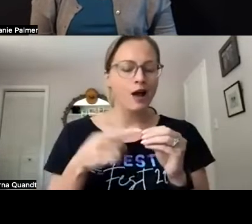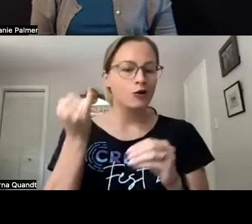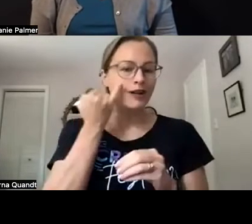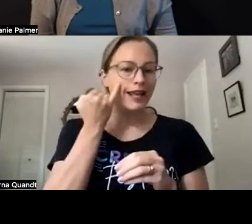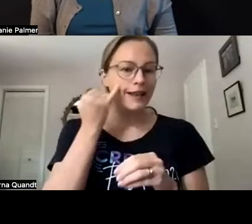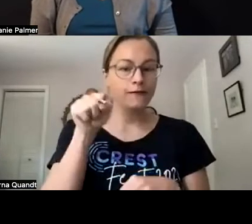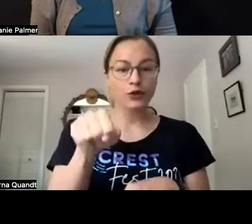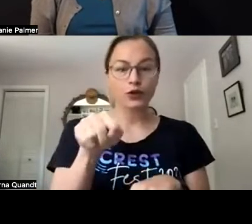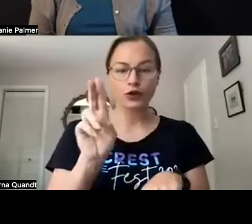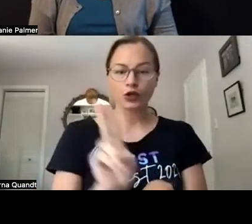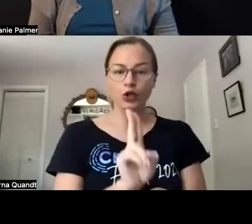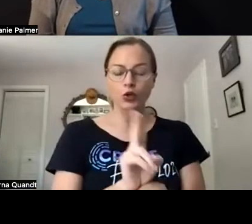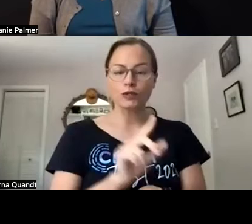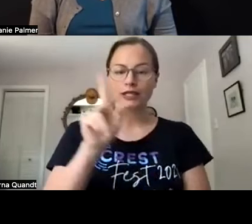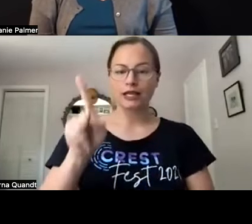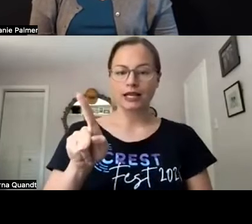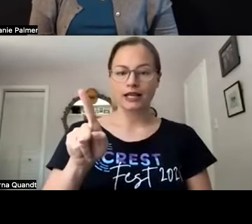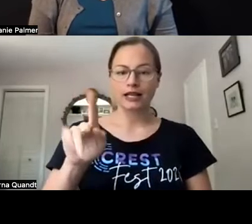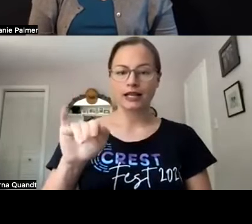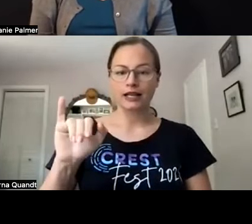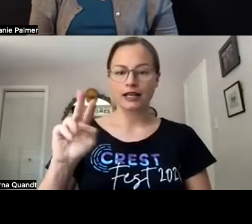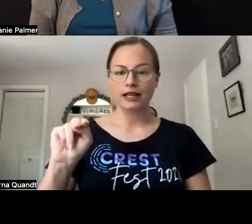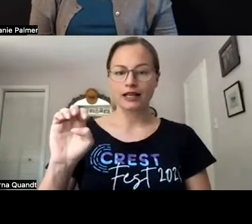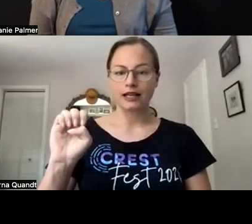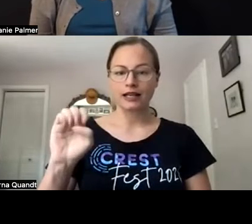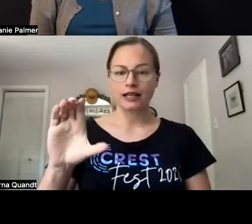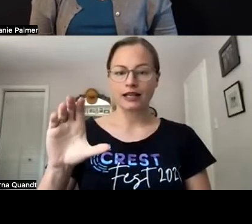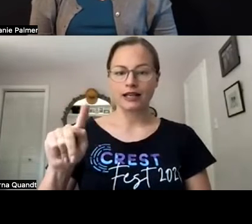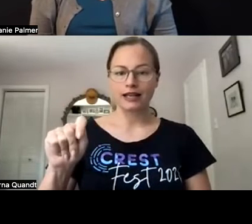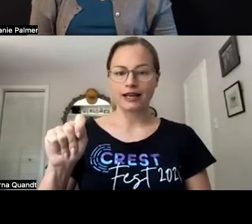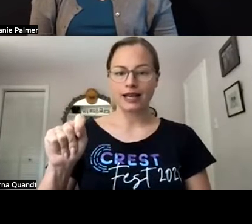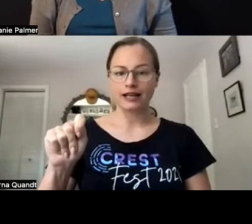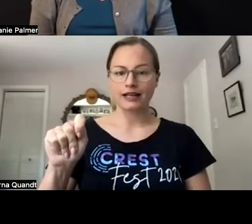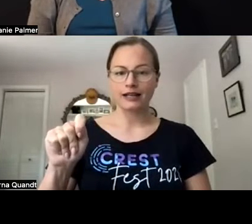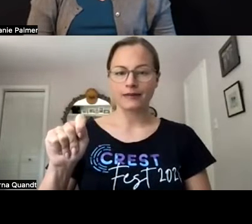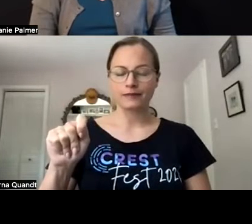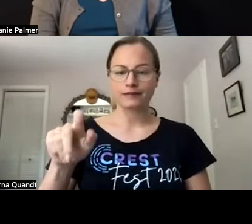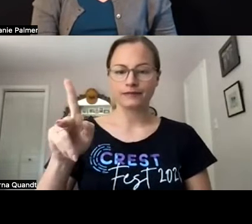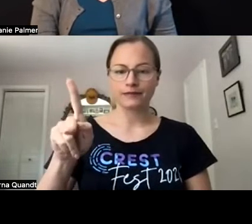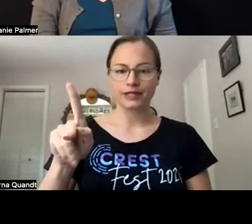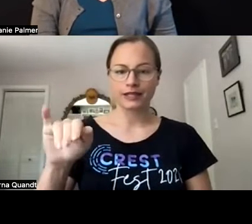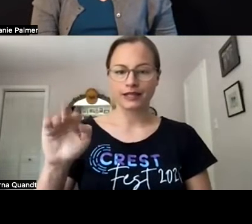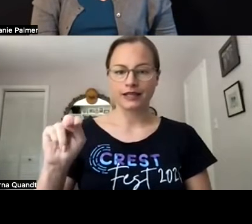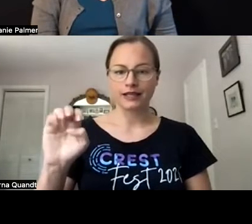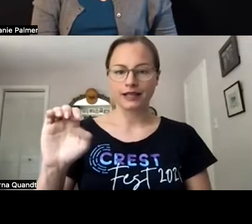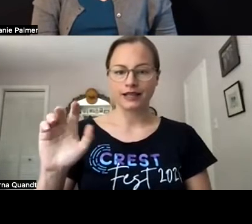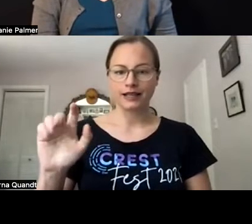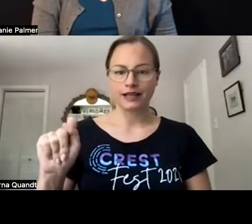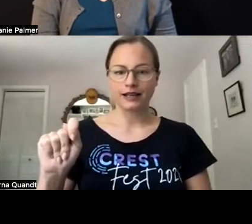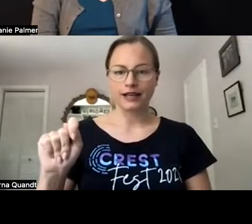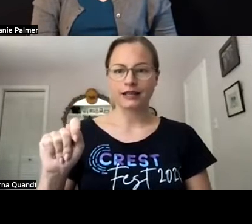So I do see one question in the Q&A from an audience member asking, Are you using